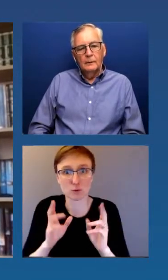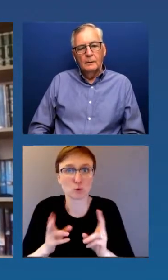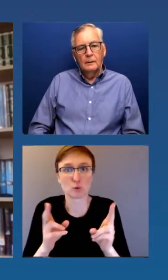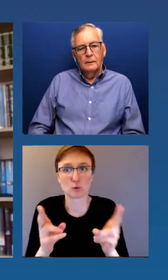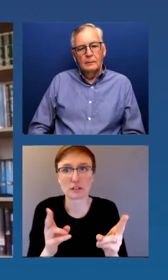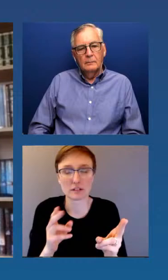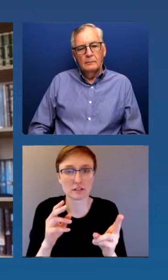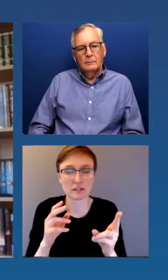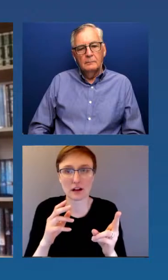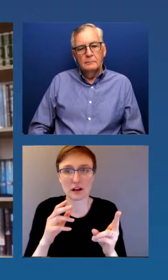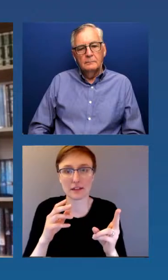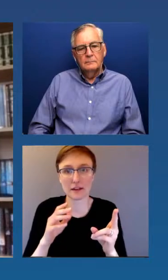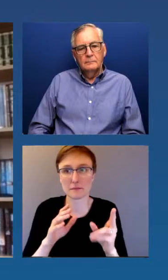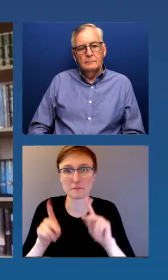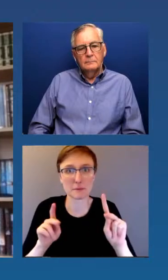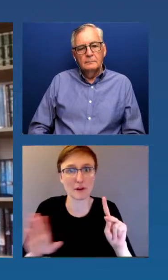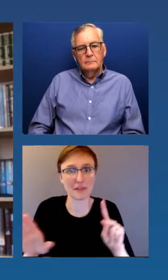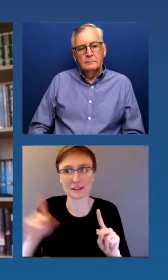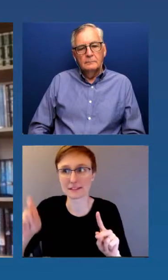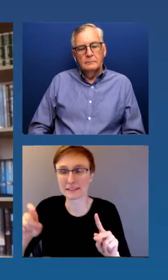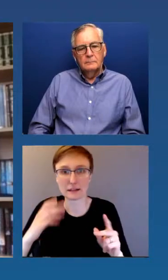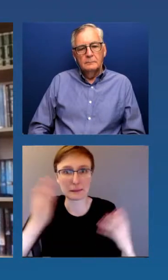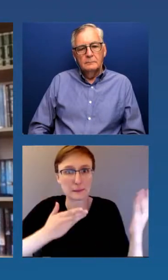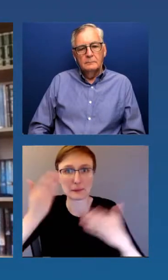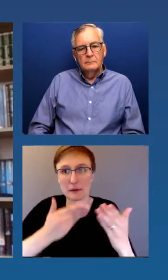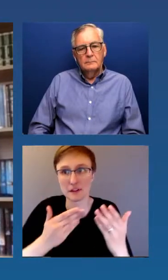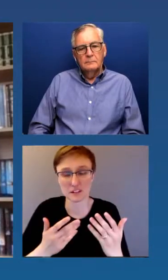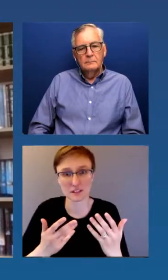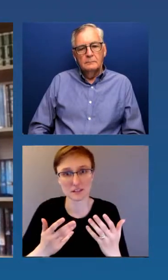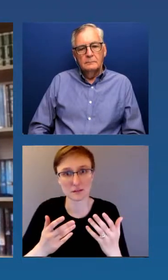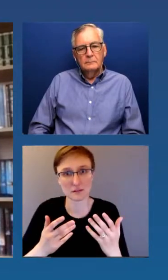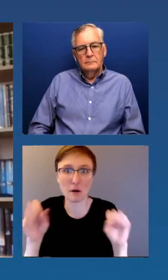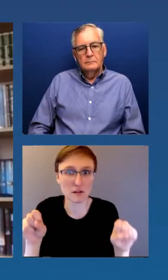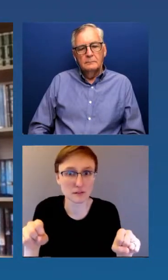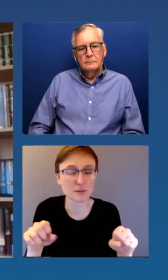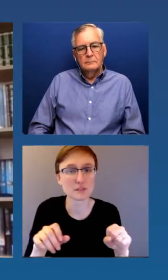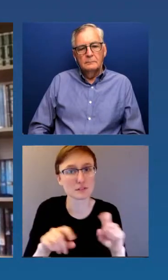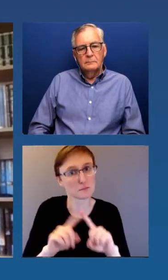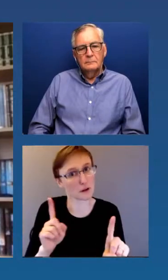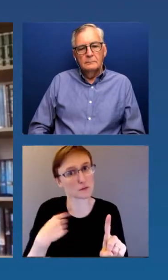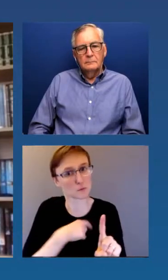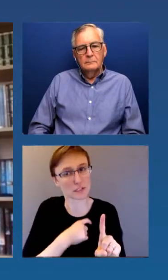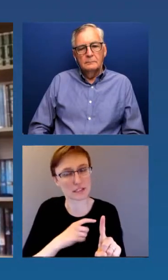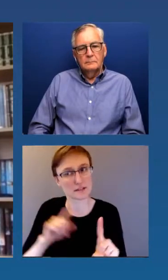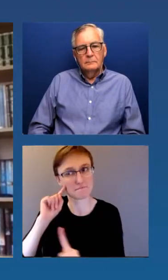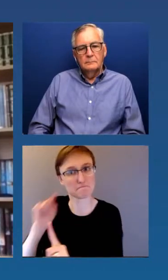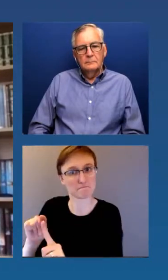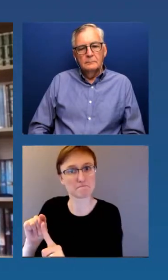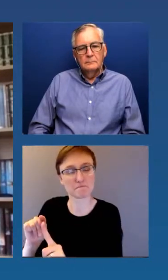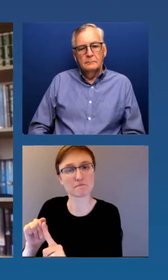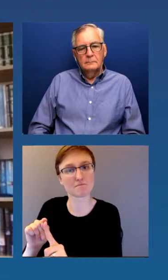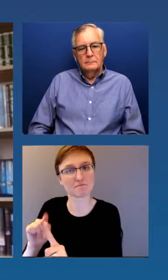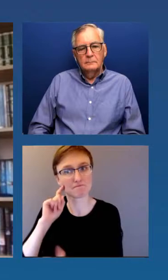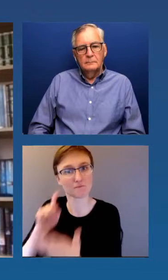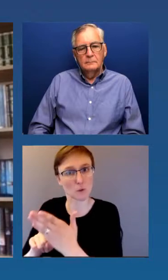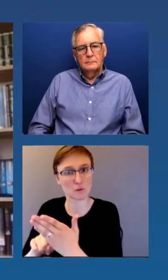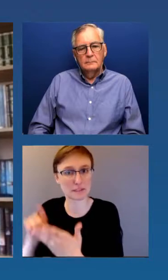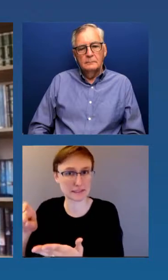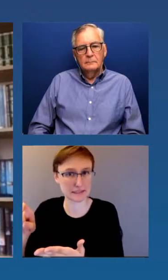really centered that in our approach, starting with what people are concerned about. Oftentimes our conversations don't start with